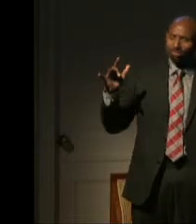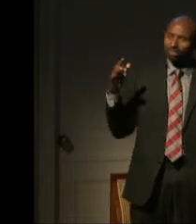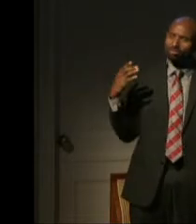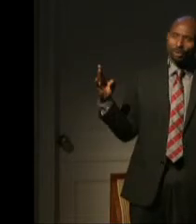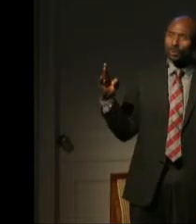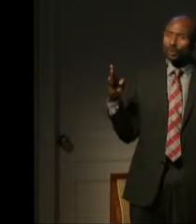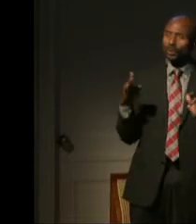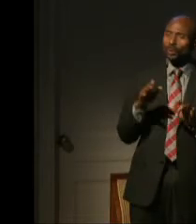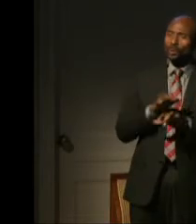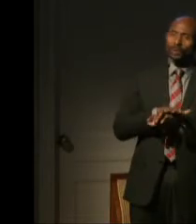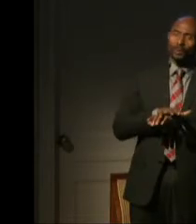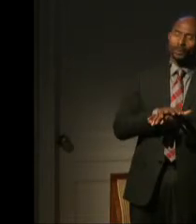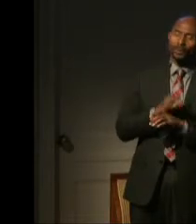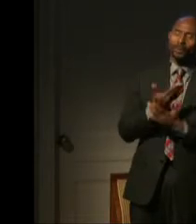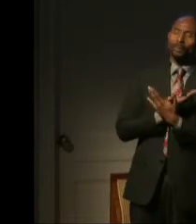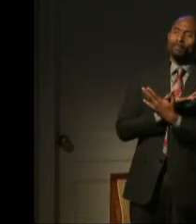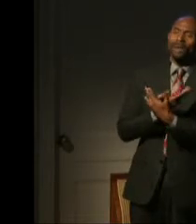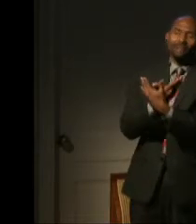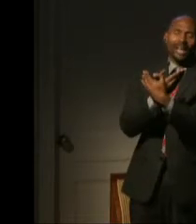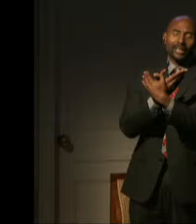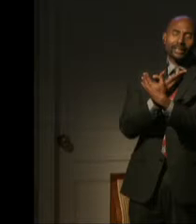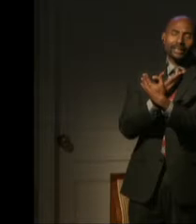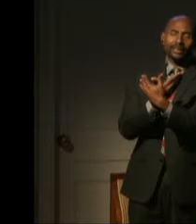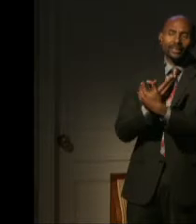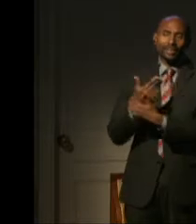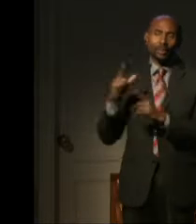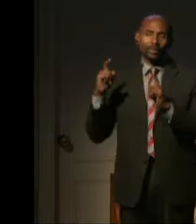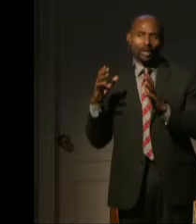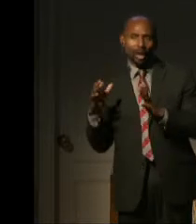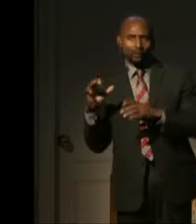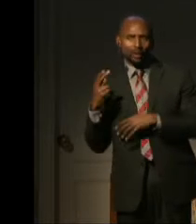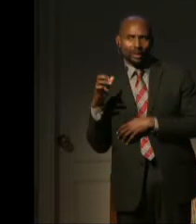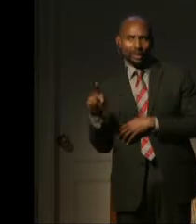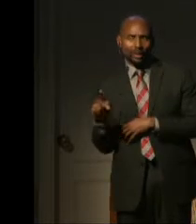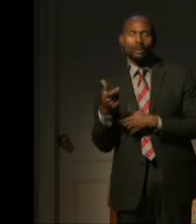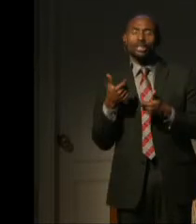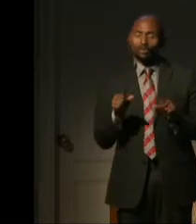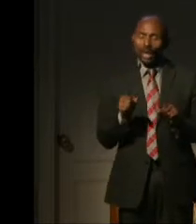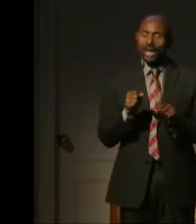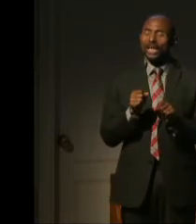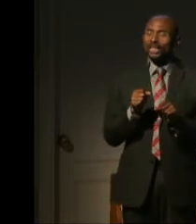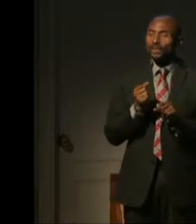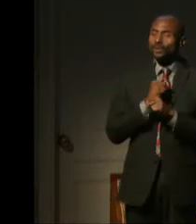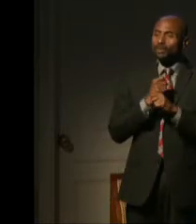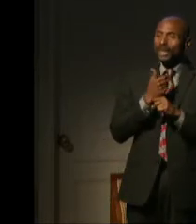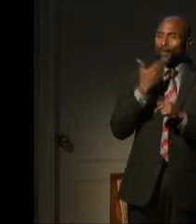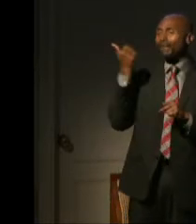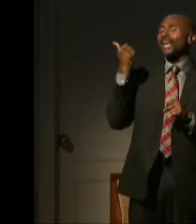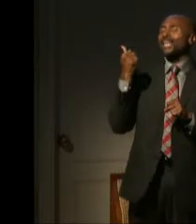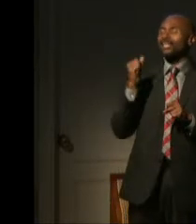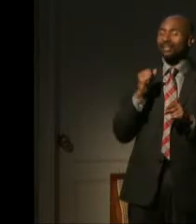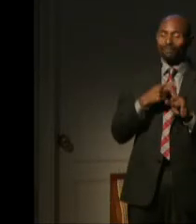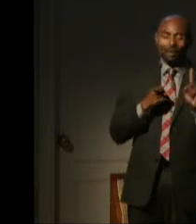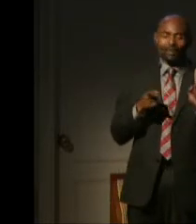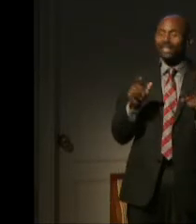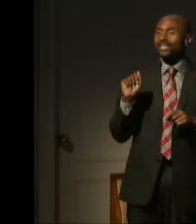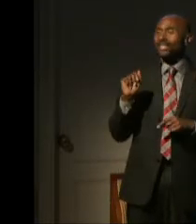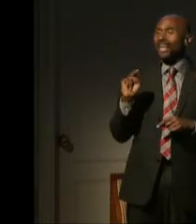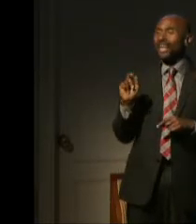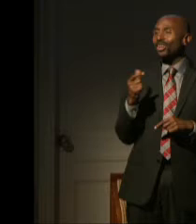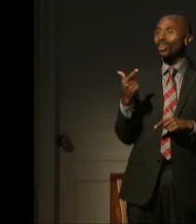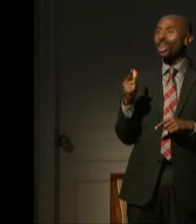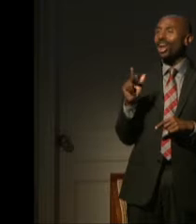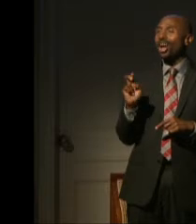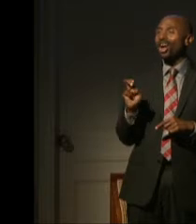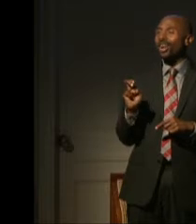Chip trying to make the most of an analog situation, wishing you were here with him in storage, trying